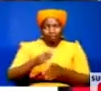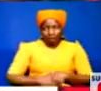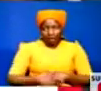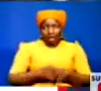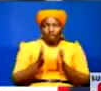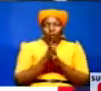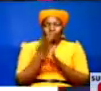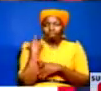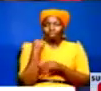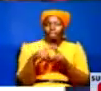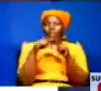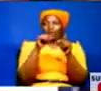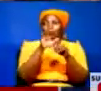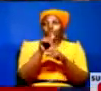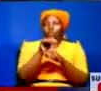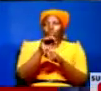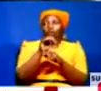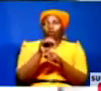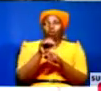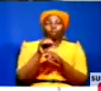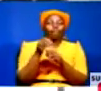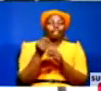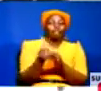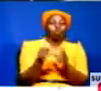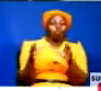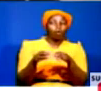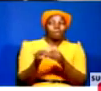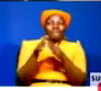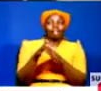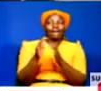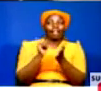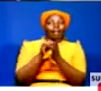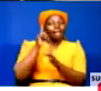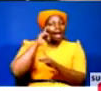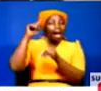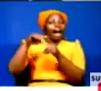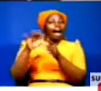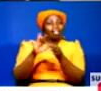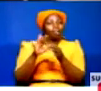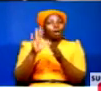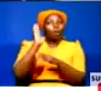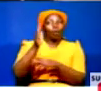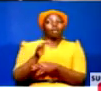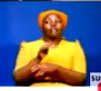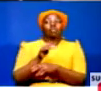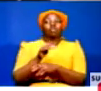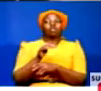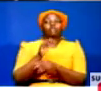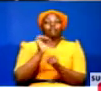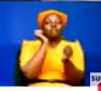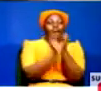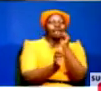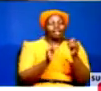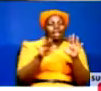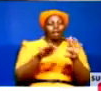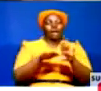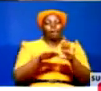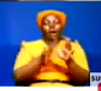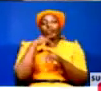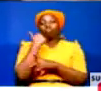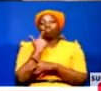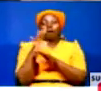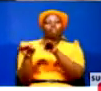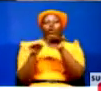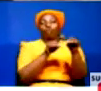by Minority Leader Opiyo Wandayi that Azimio la Umoja One Kenya will be de-heaping their members who have decamped to Kenya Kwanza, a section